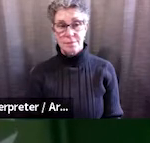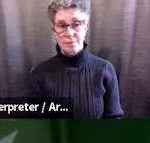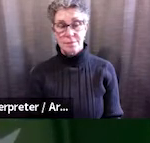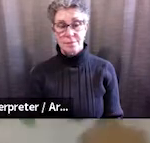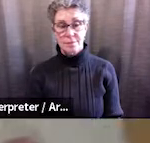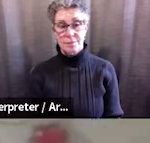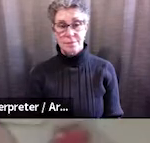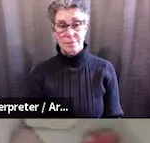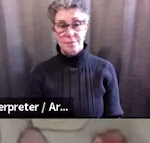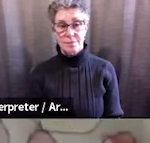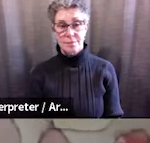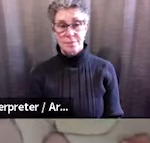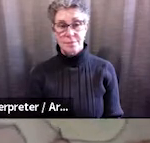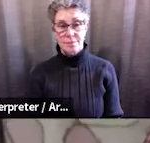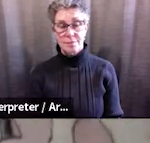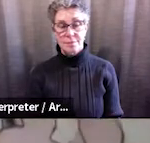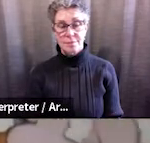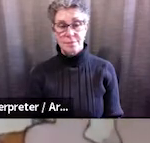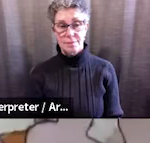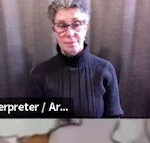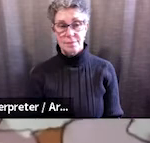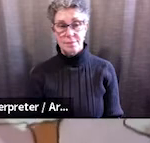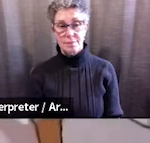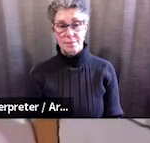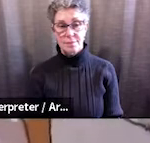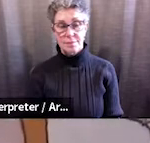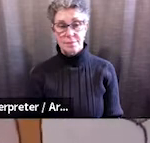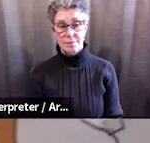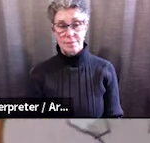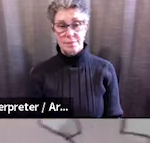express himself. And capture line and color and movement.